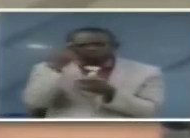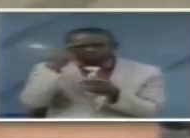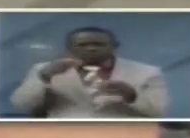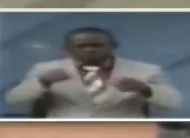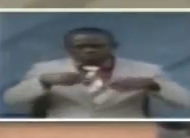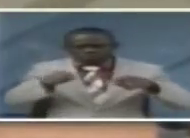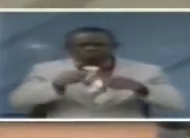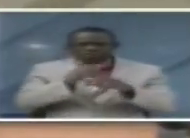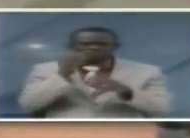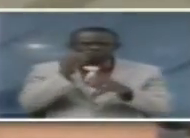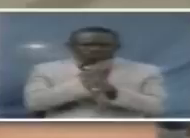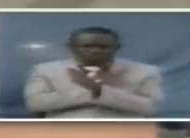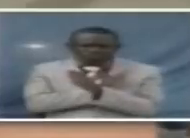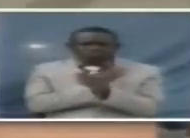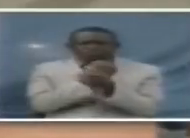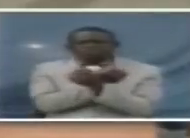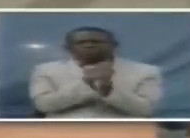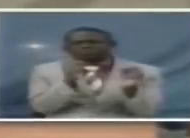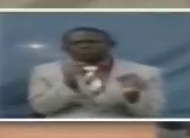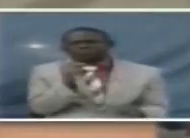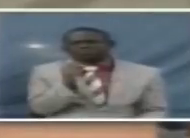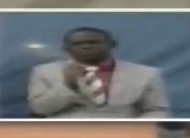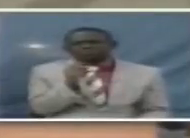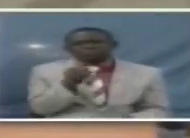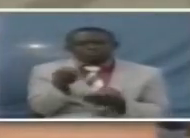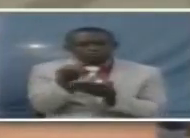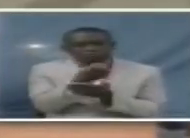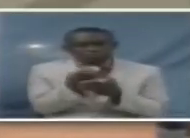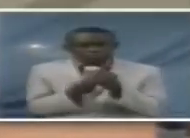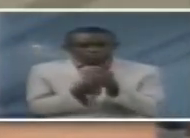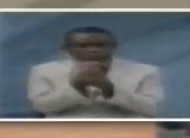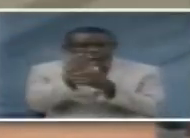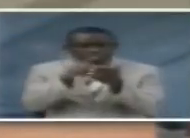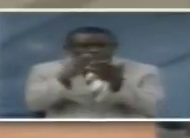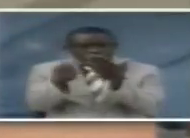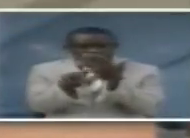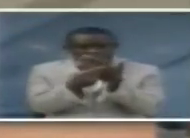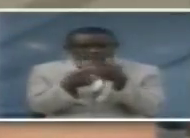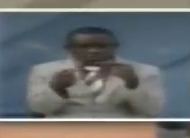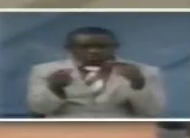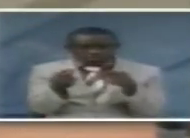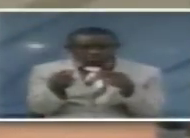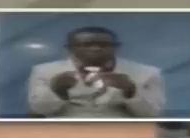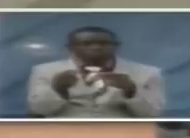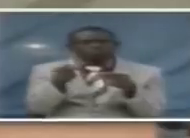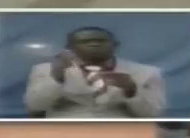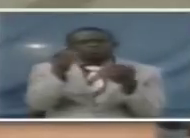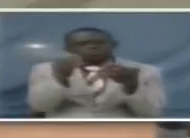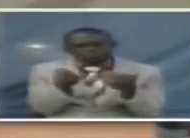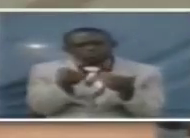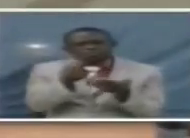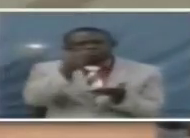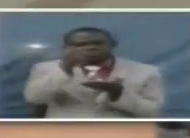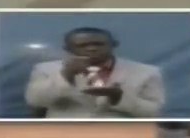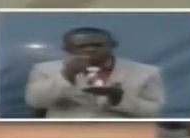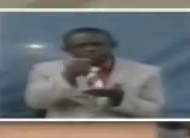Program were based on domestic solutions. The Economic Stabilization and Growth Program provides